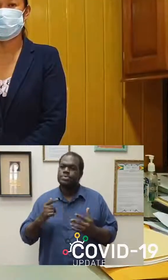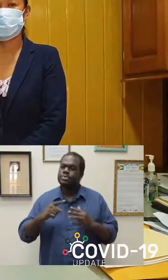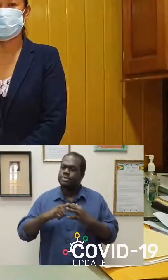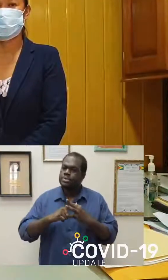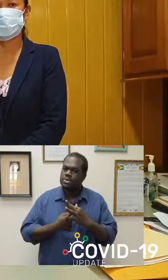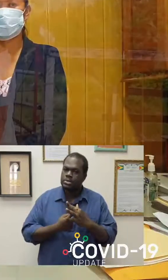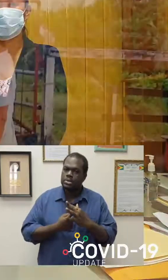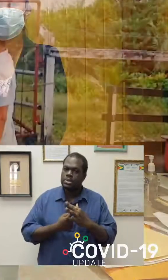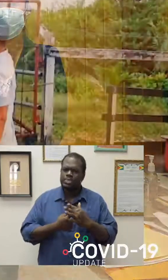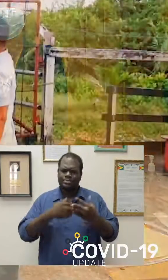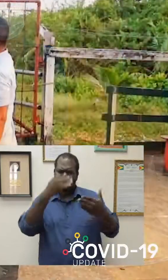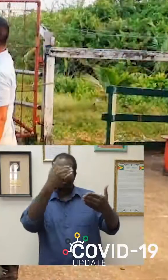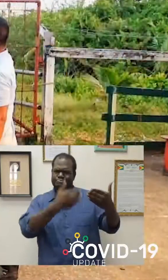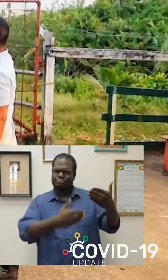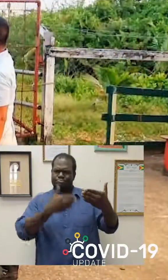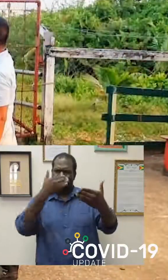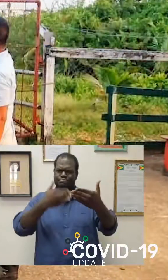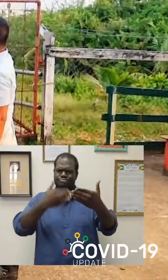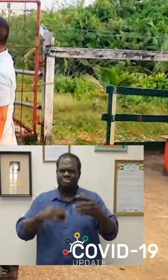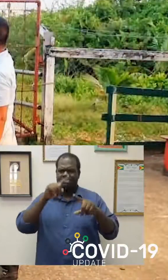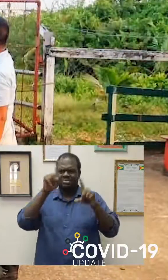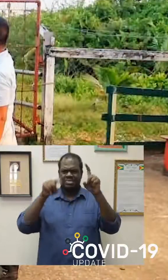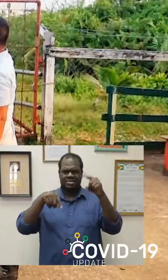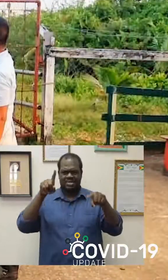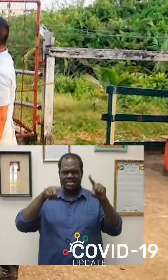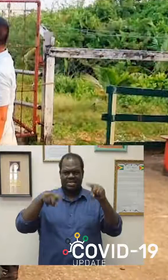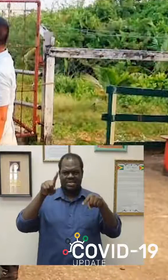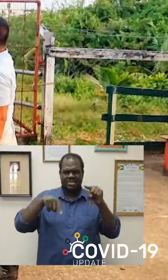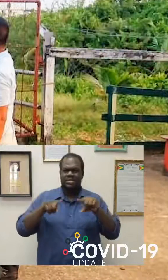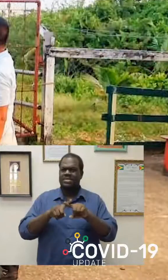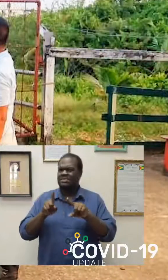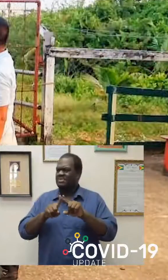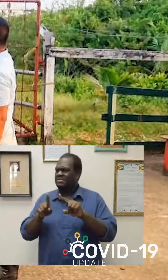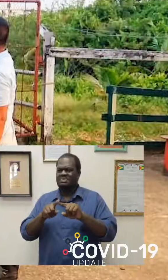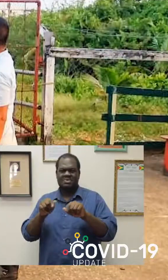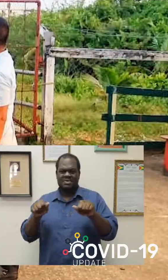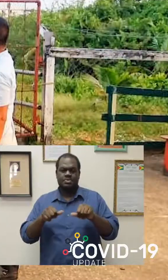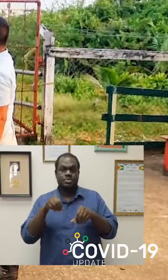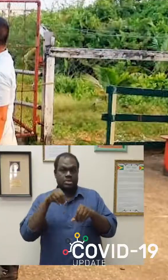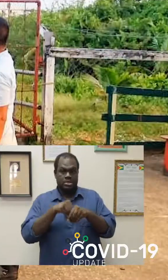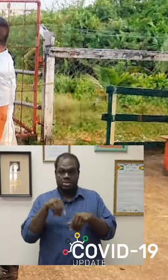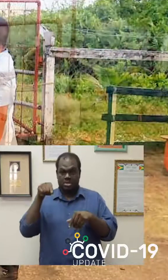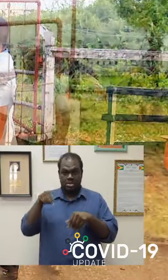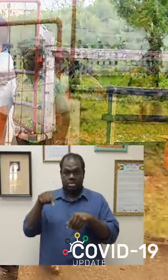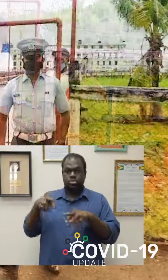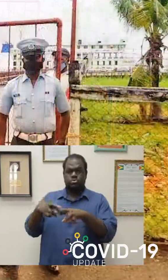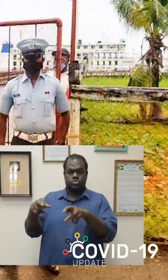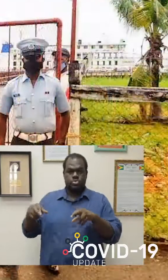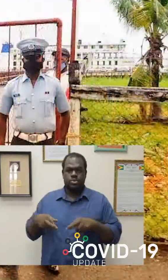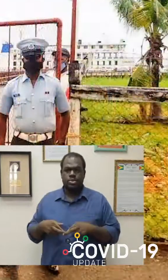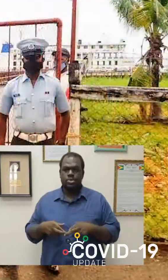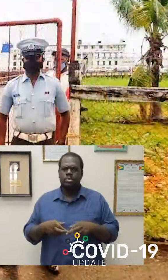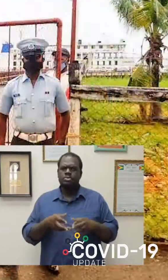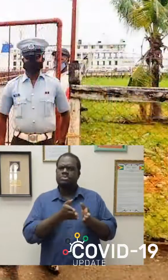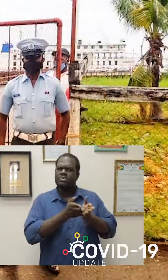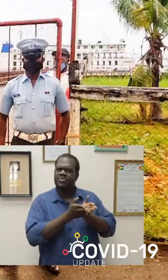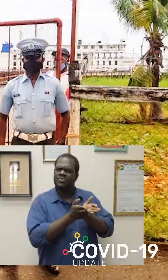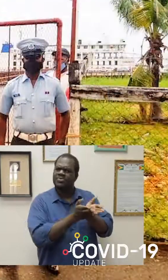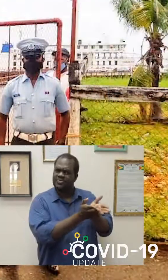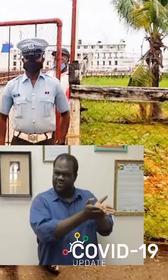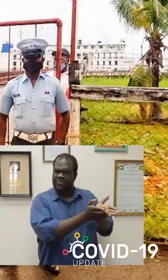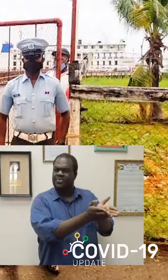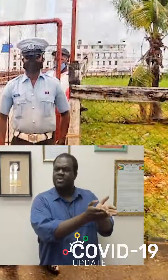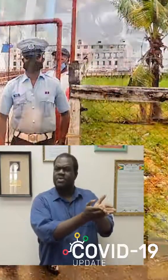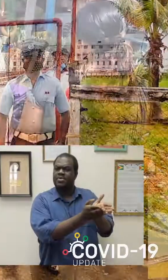introduced a strong screening system across different areas in the region, including the Supernam Ferry,